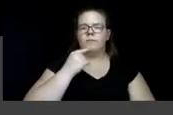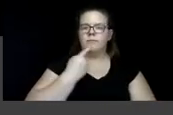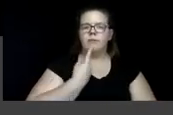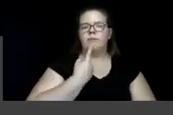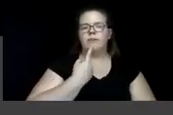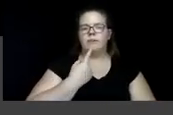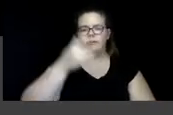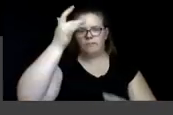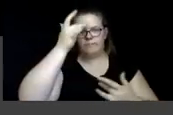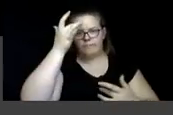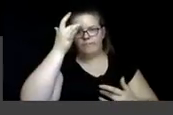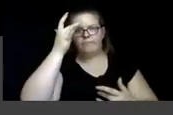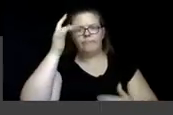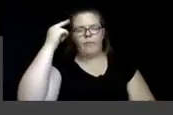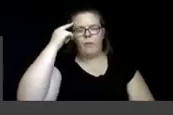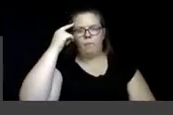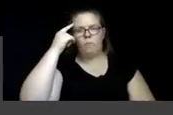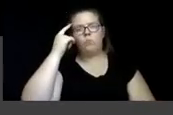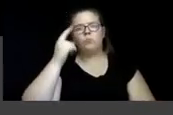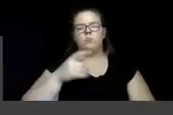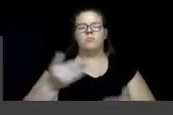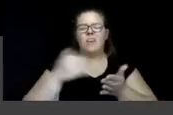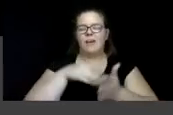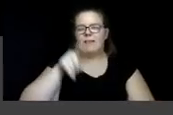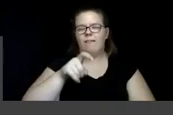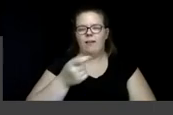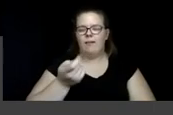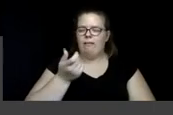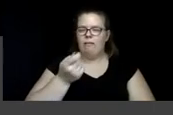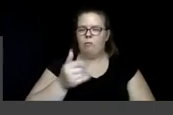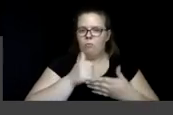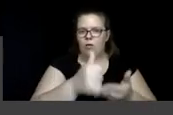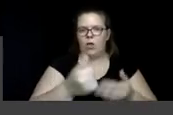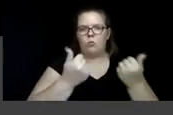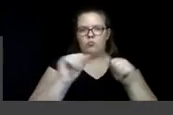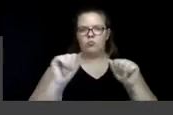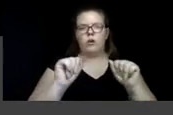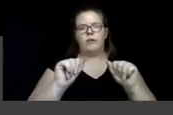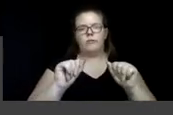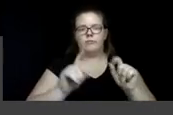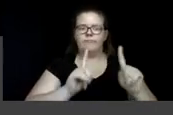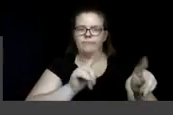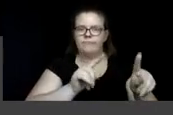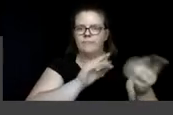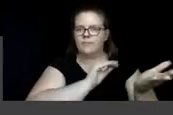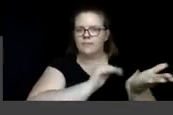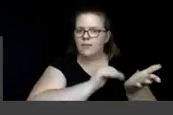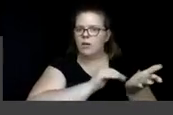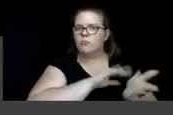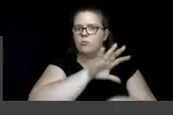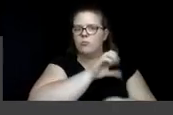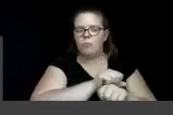just, again, they just need that little bit of help to try to get to doctor's appointments, or